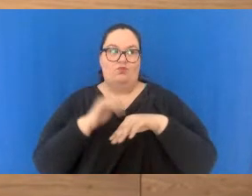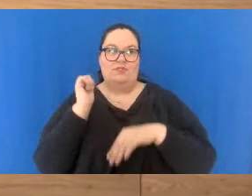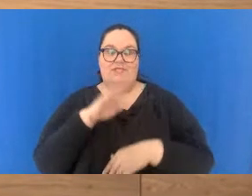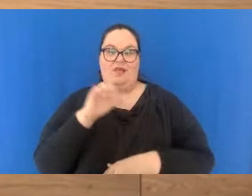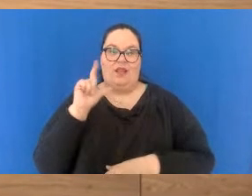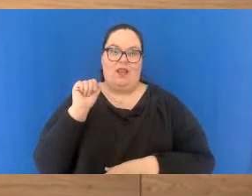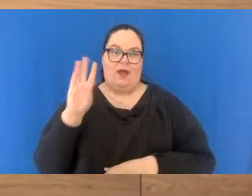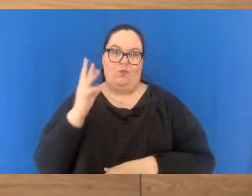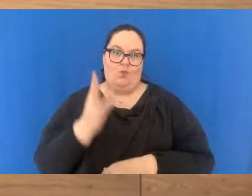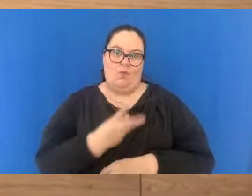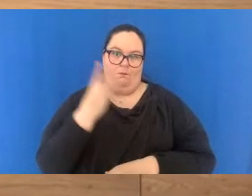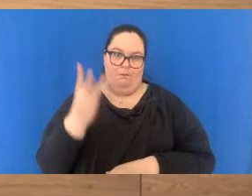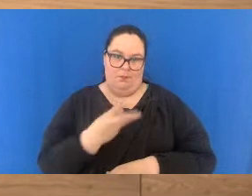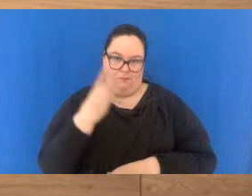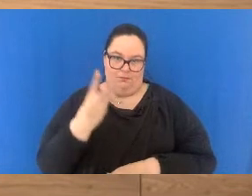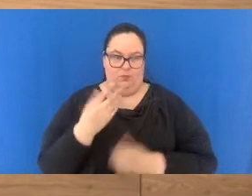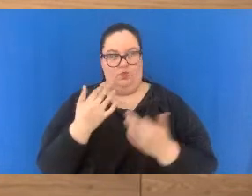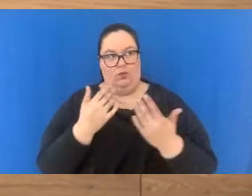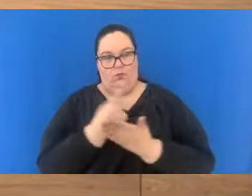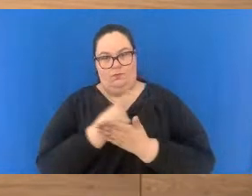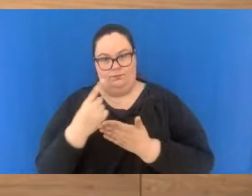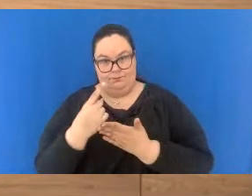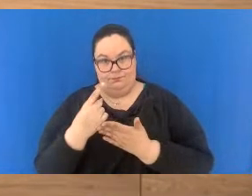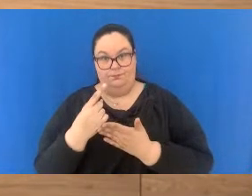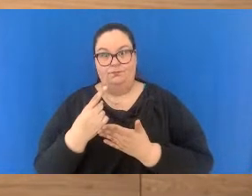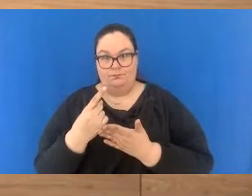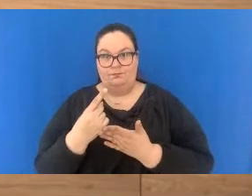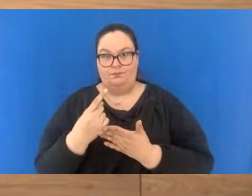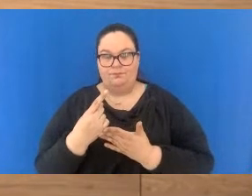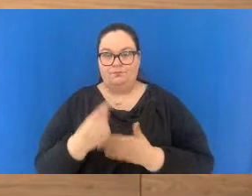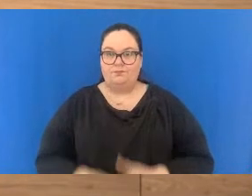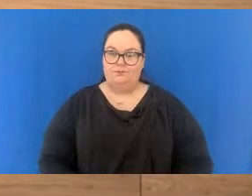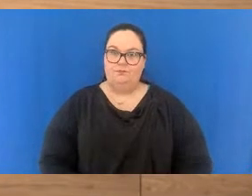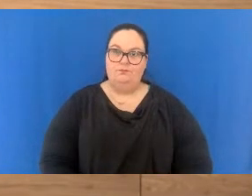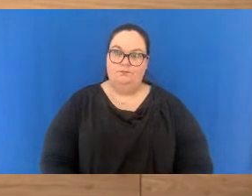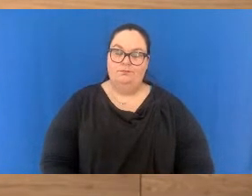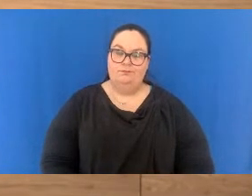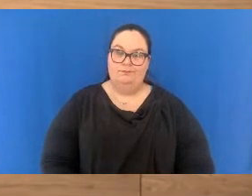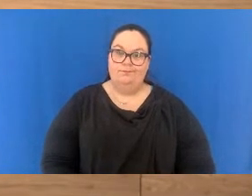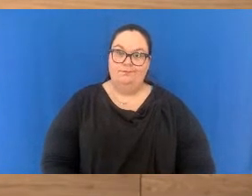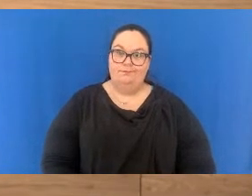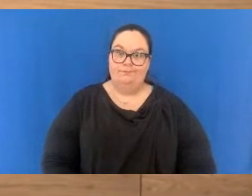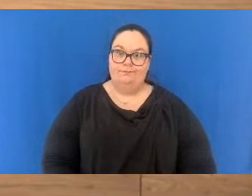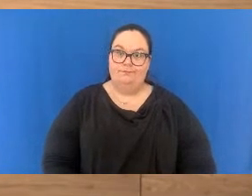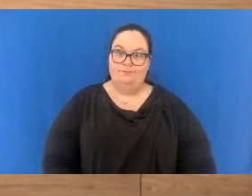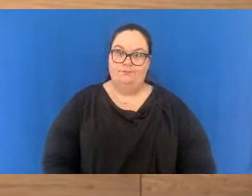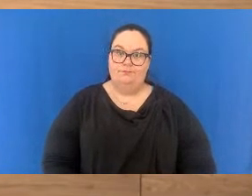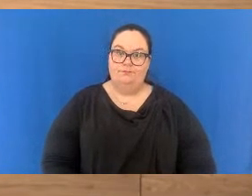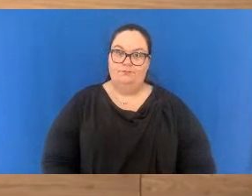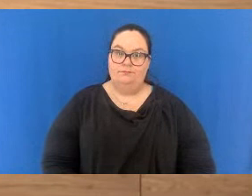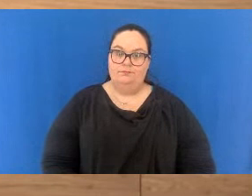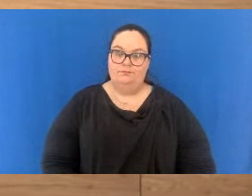week. Once we send them to the National Microbiology Laboratory, it takes a week for that turnaround.